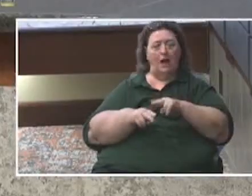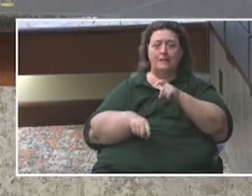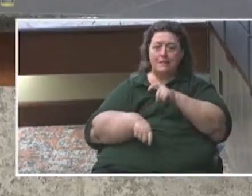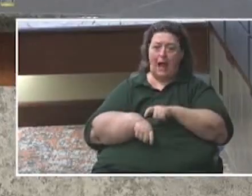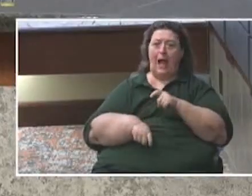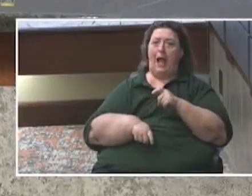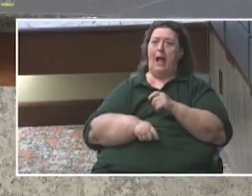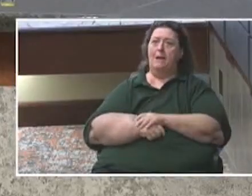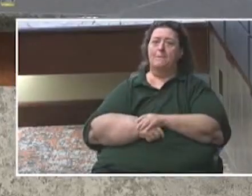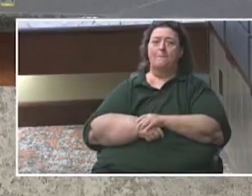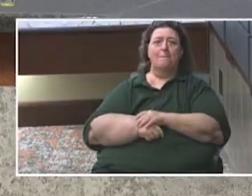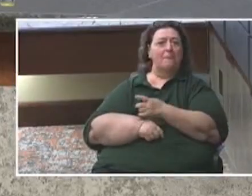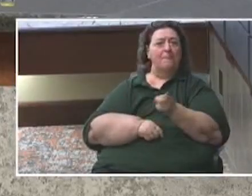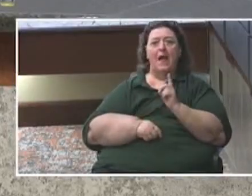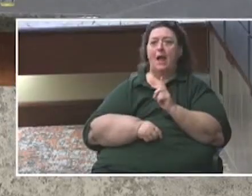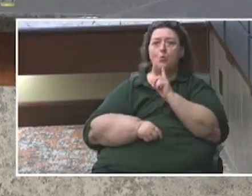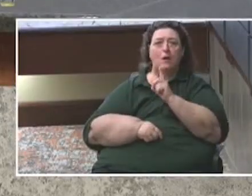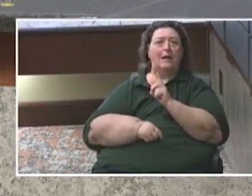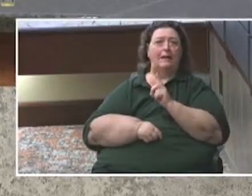and